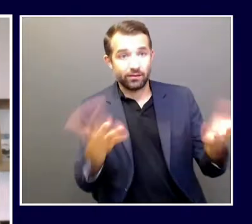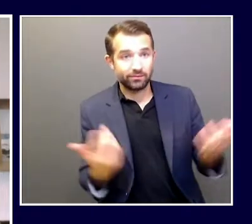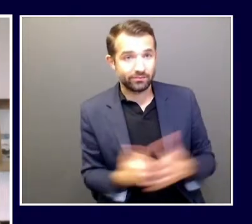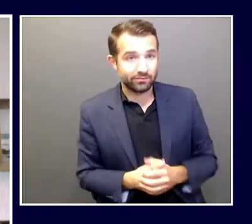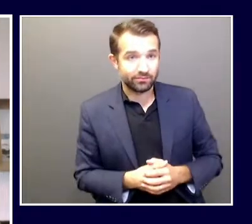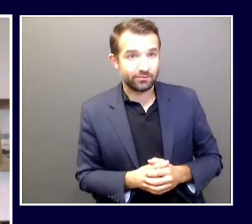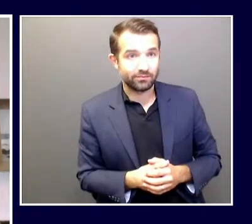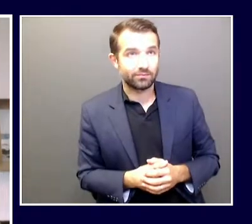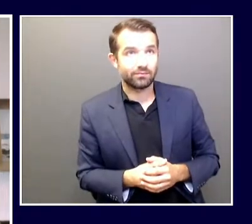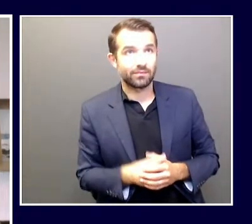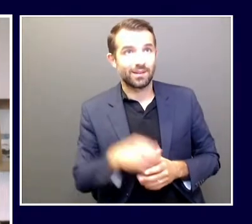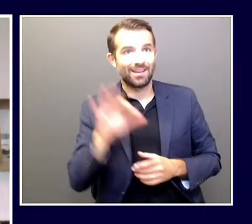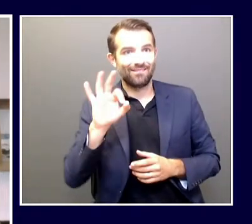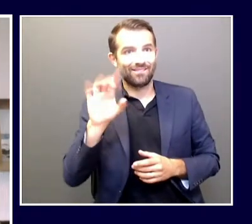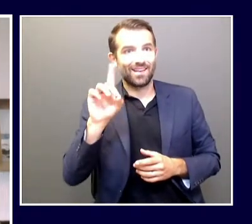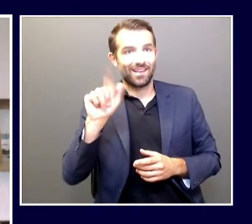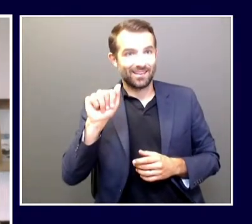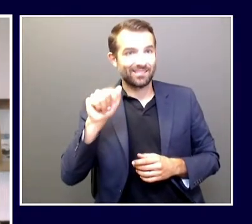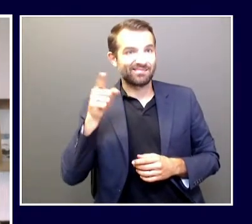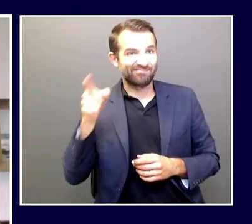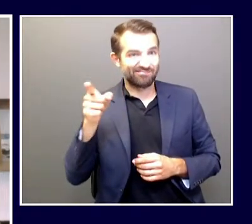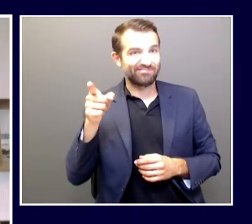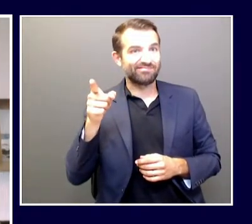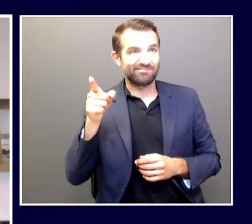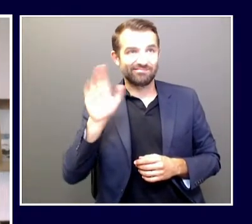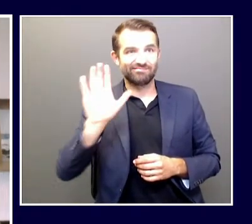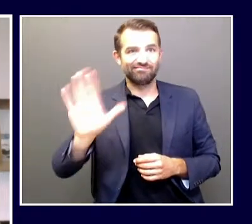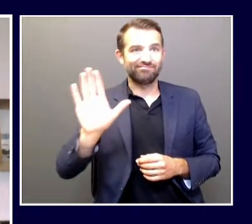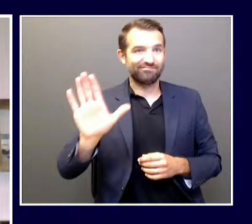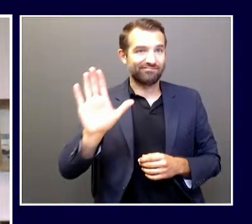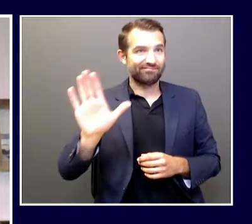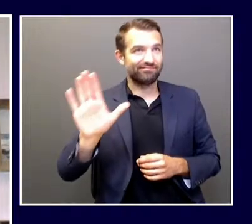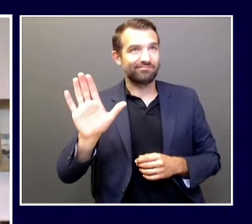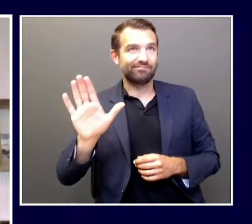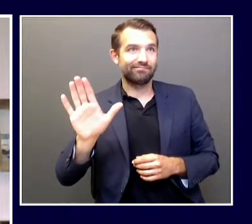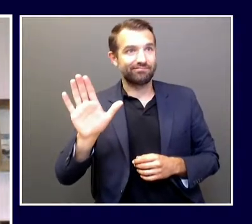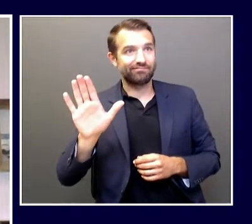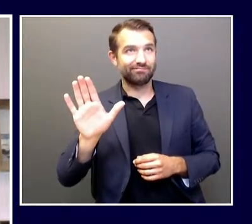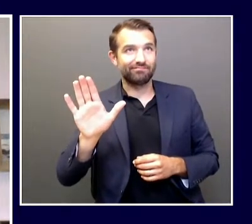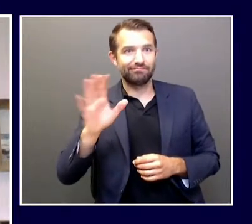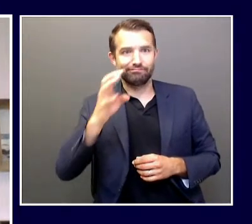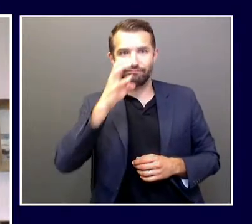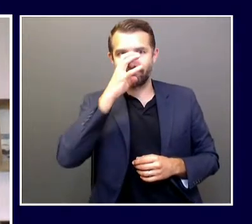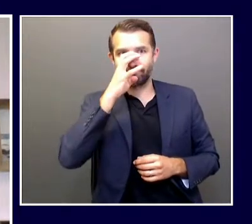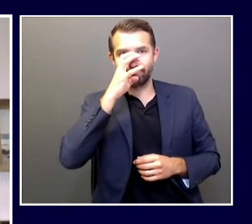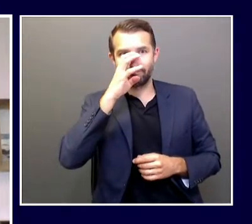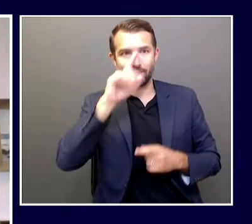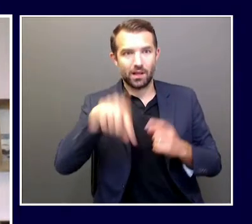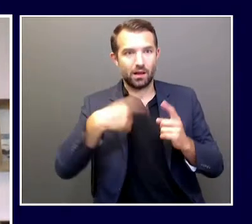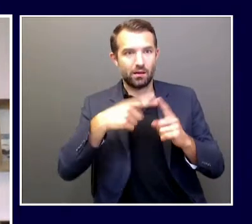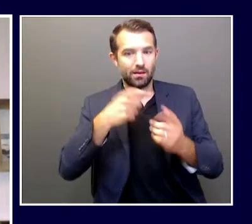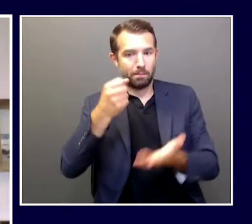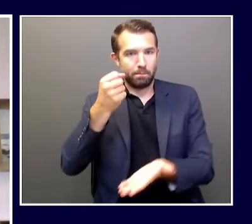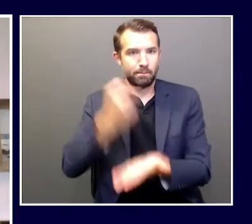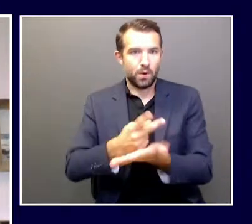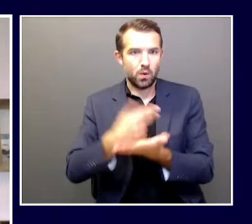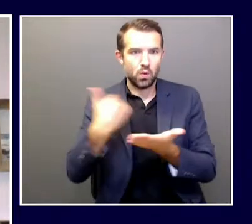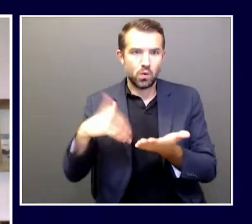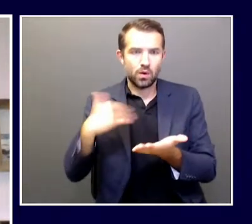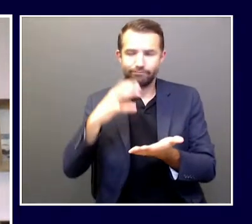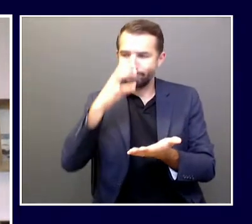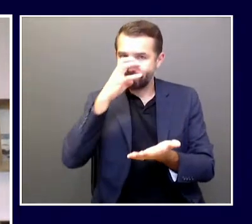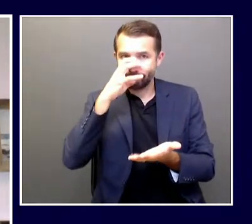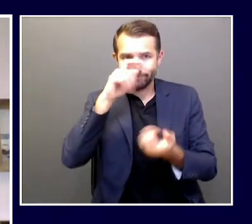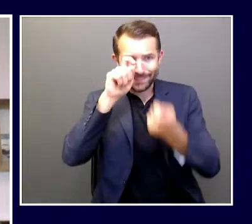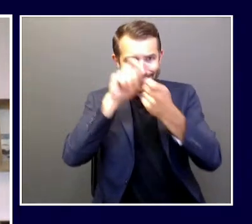as to when they would fully approve the vaccines based on X number of months of full and complete safety data.